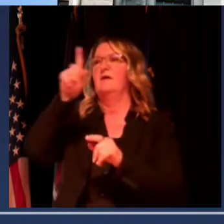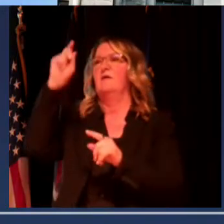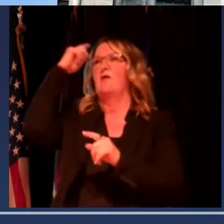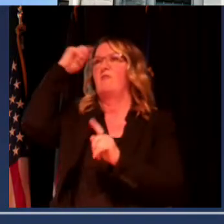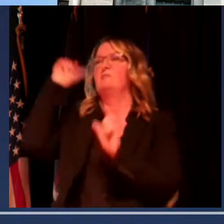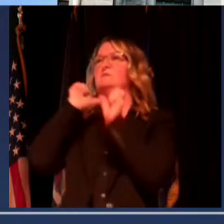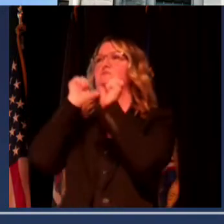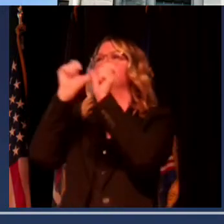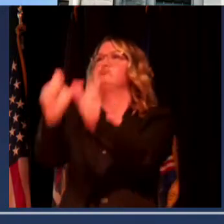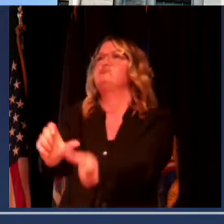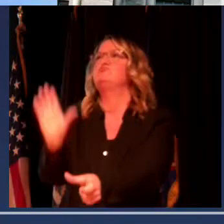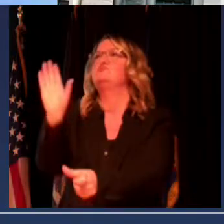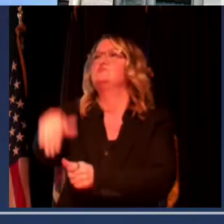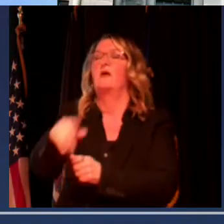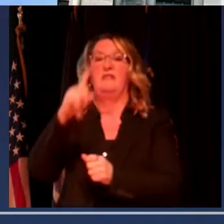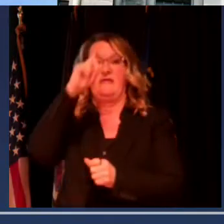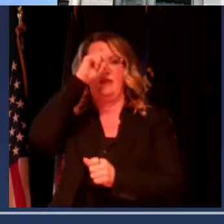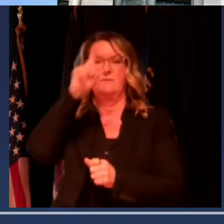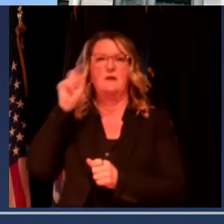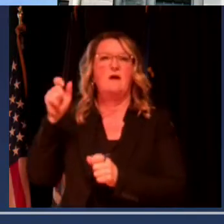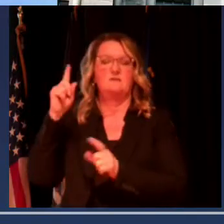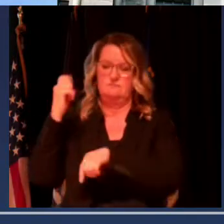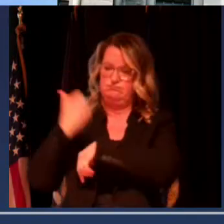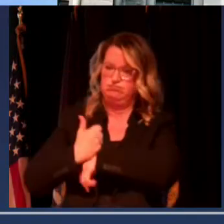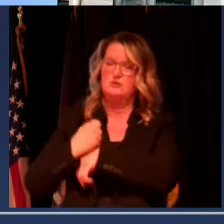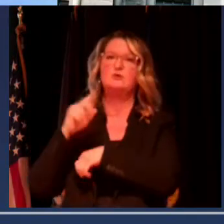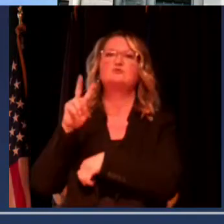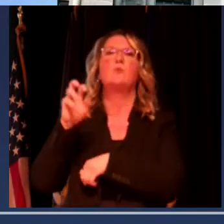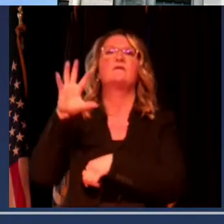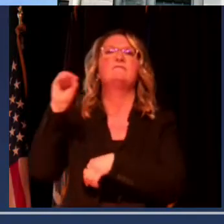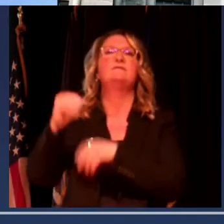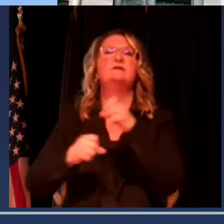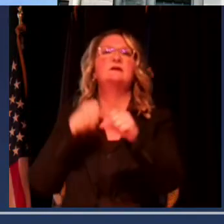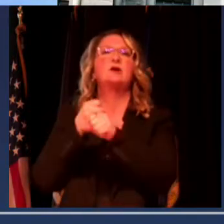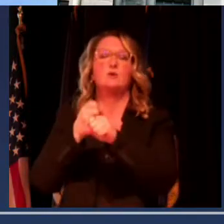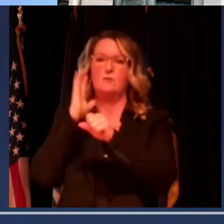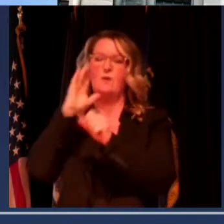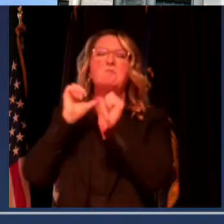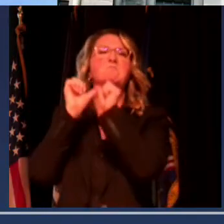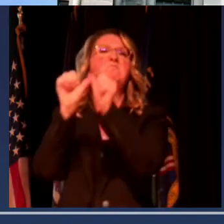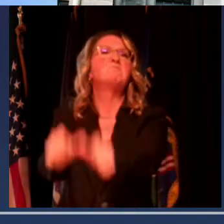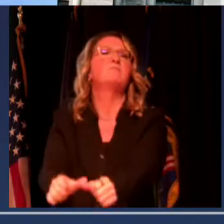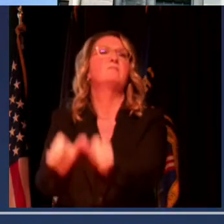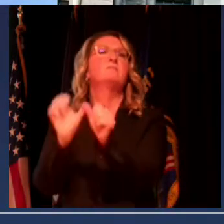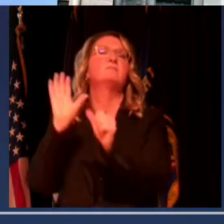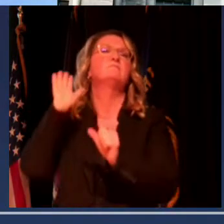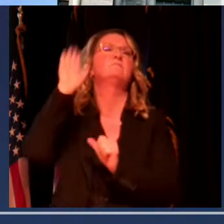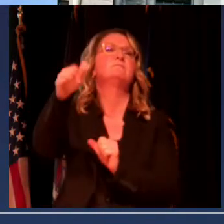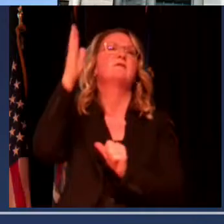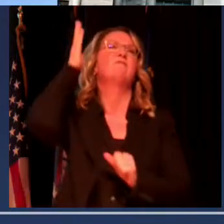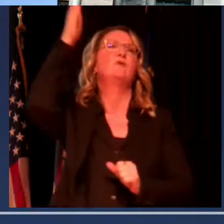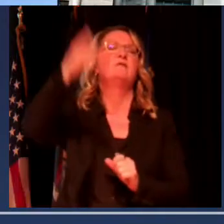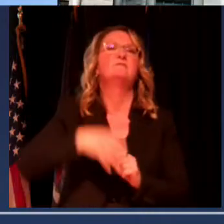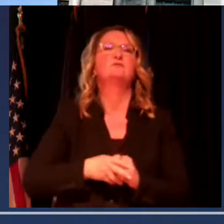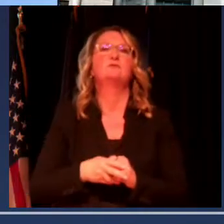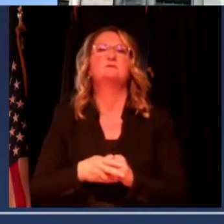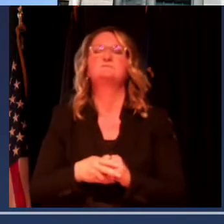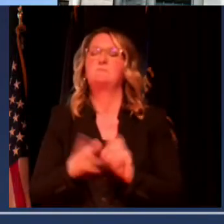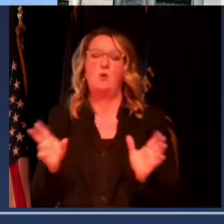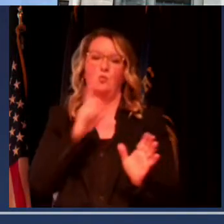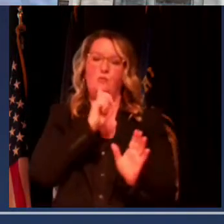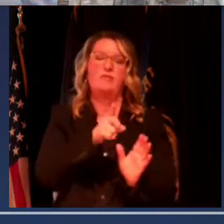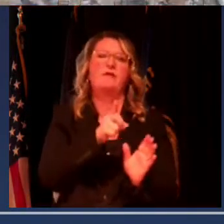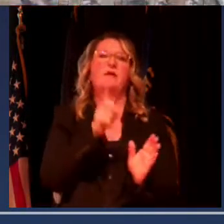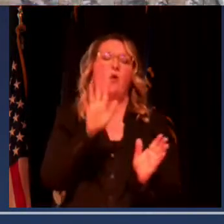permanence. They believe because it has existed for nearly 250 years, it will continue in perpetuity. In truth, it